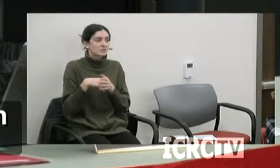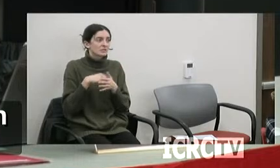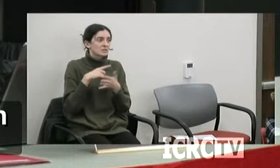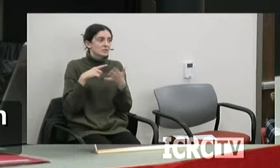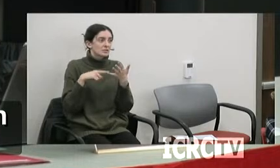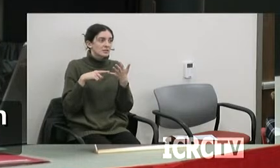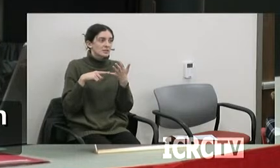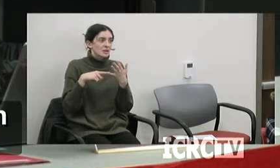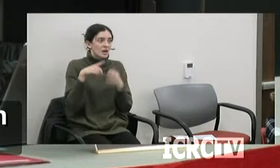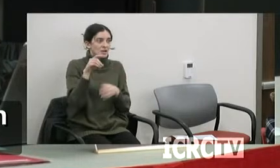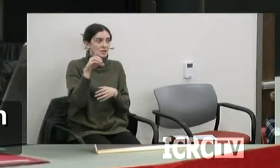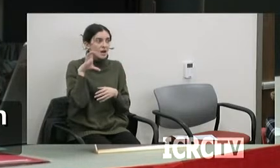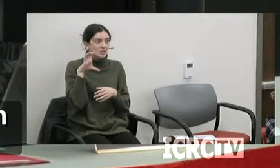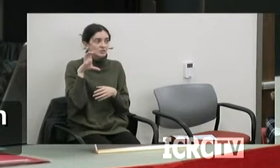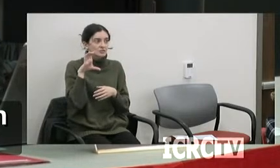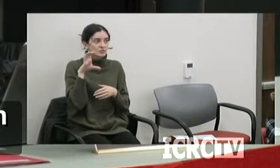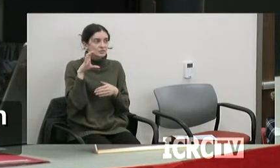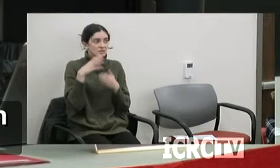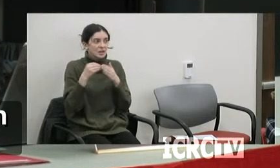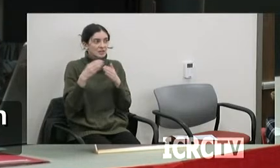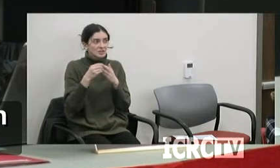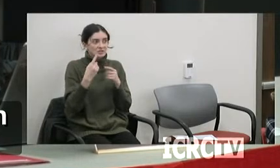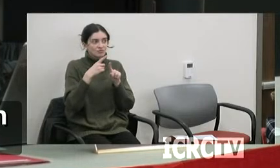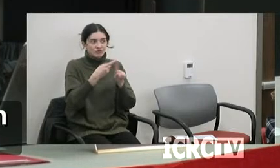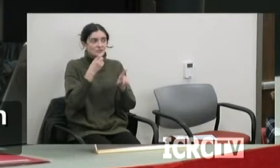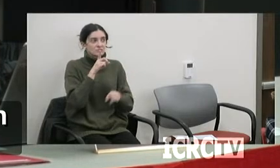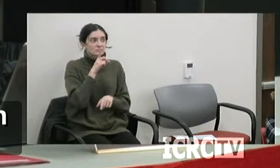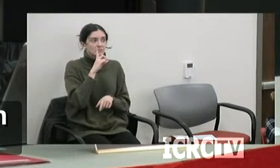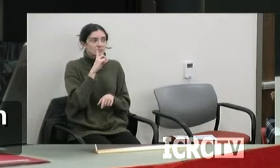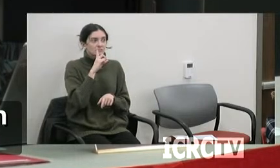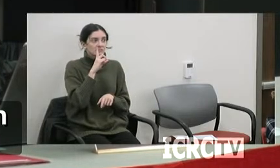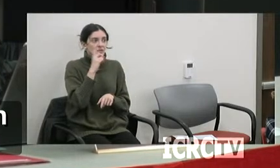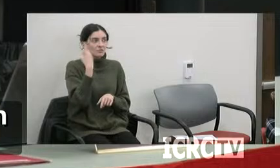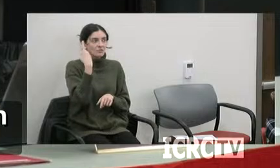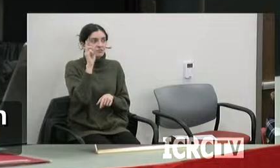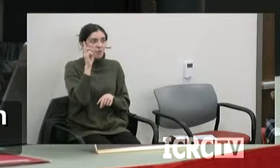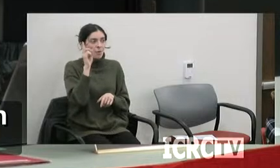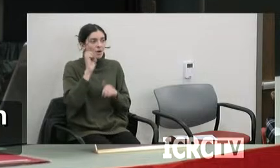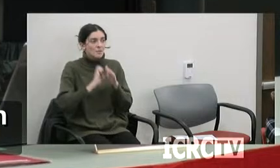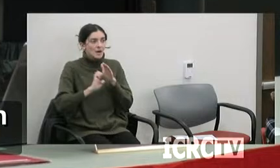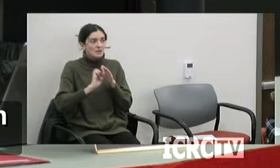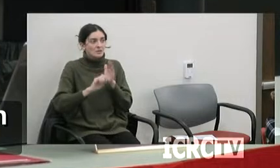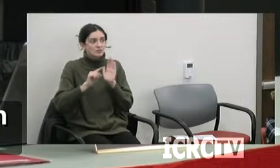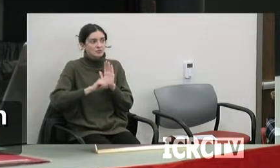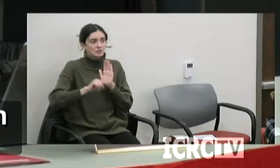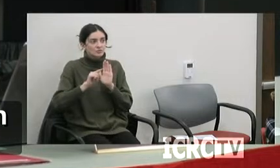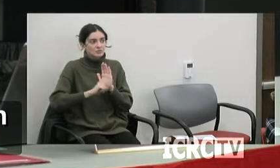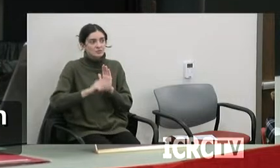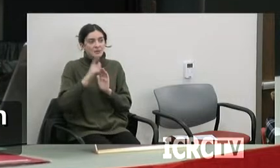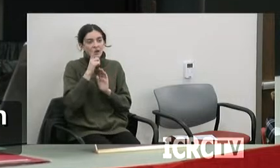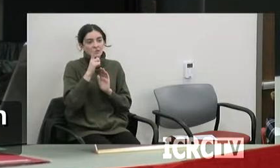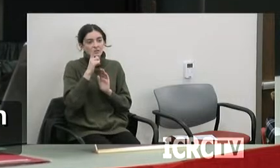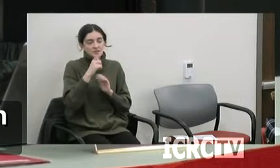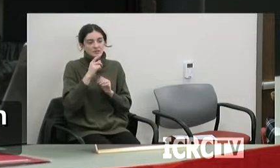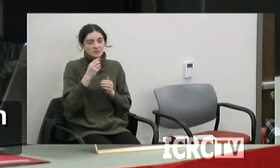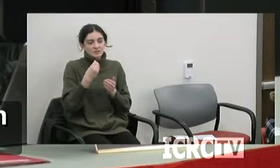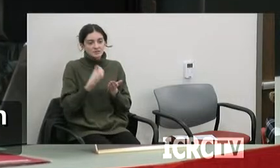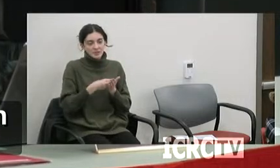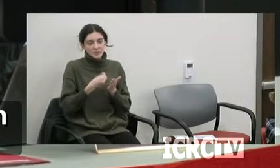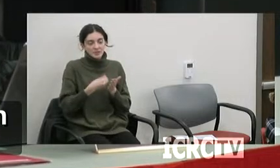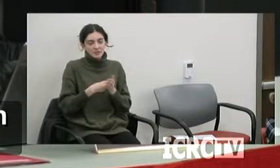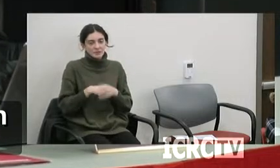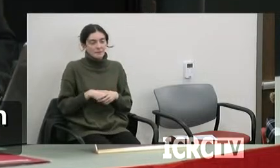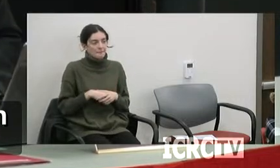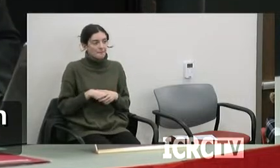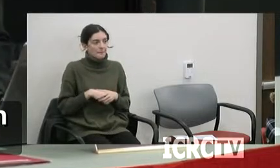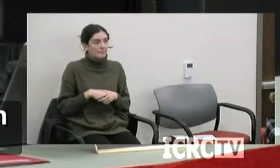anonymous donation for Meadowview for reducing negative lunch balances. I want to thank